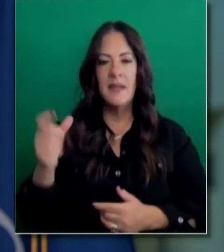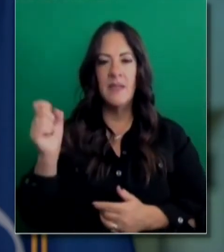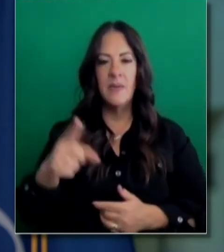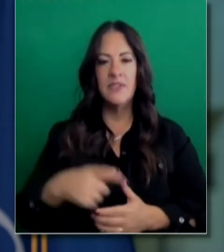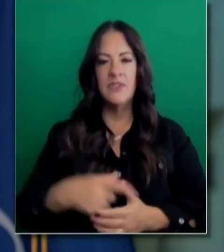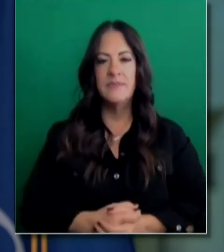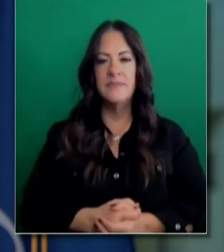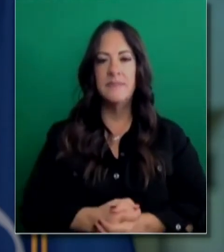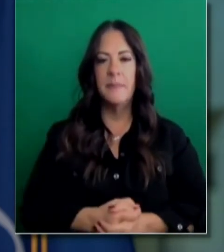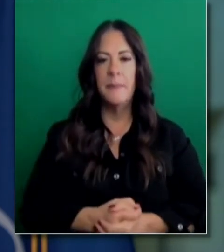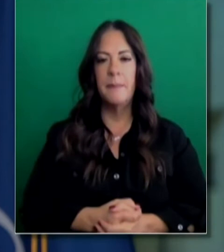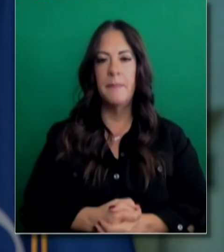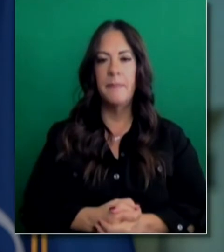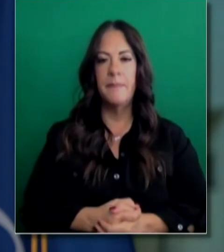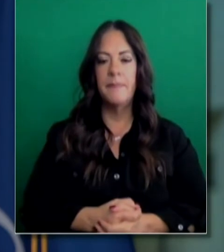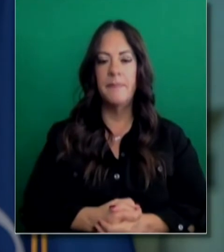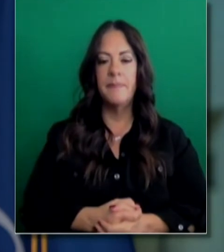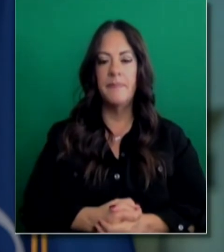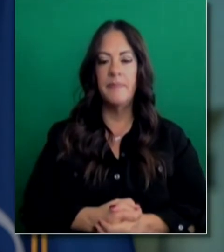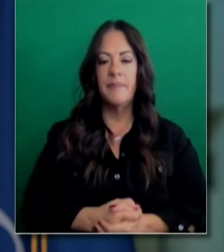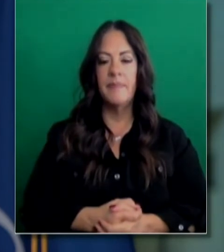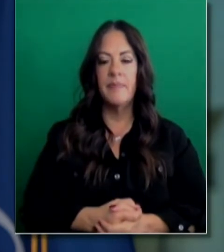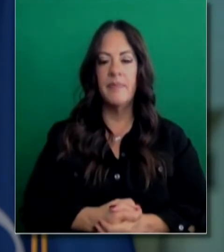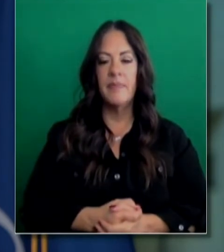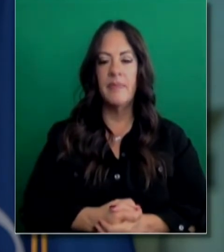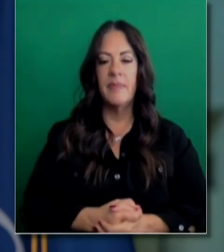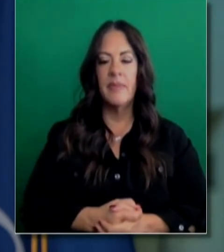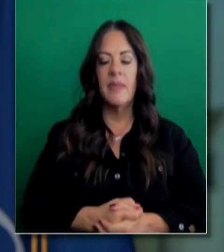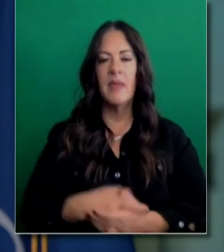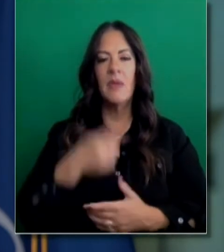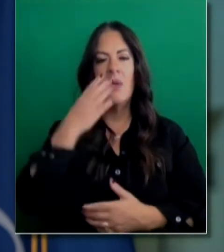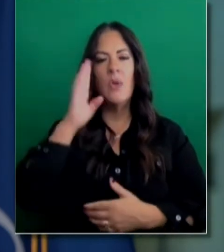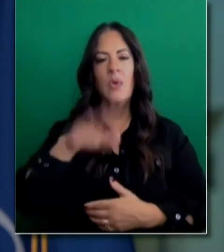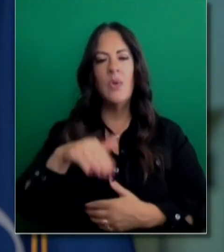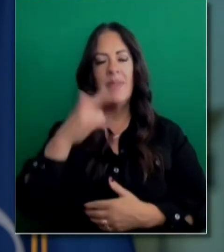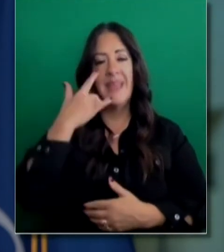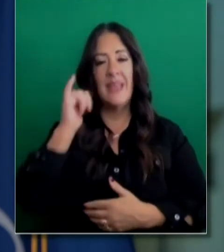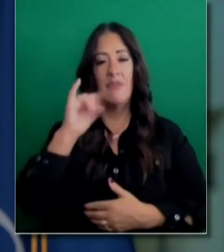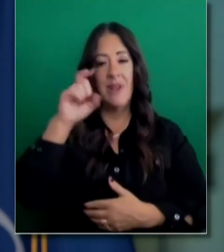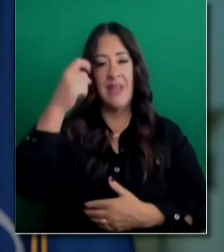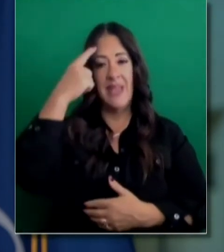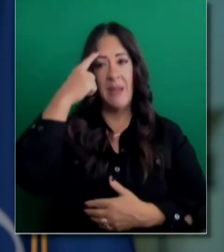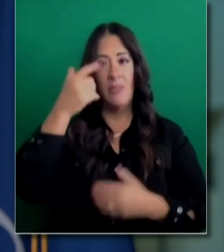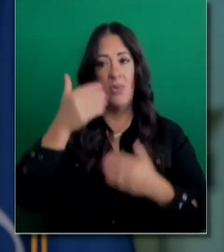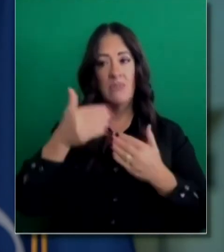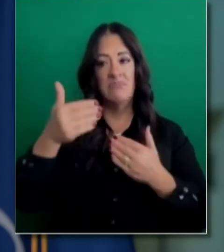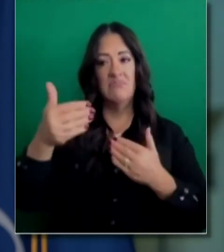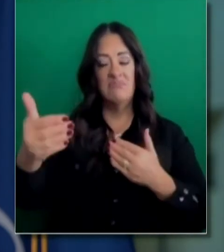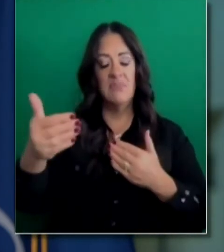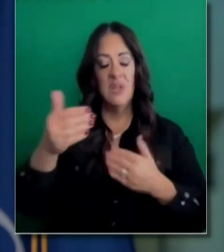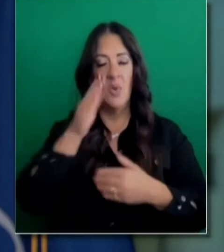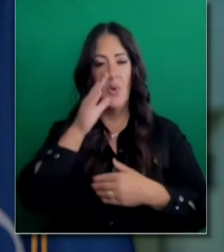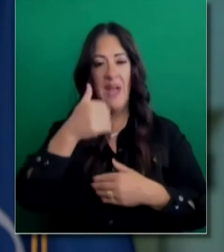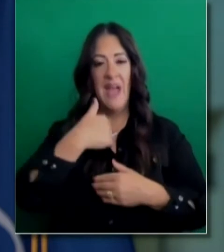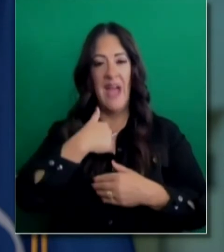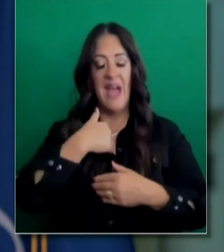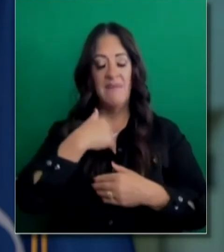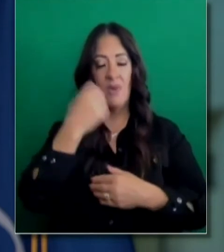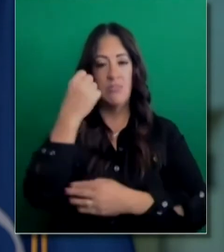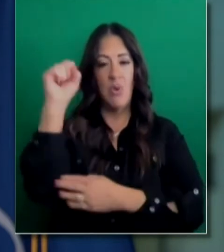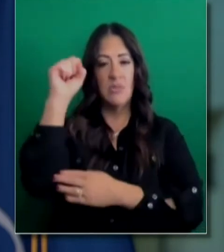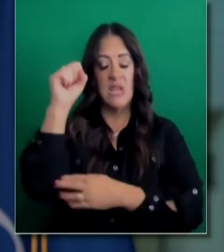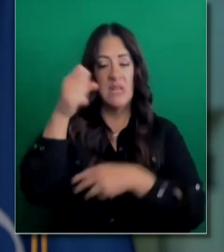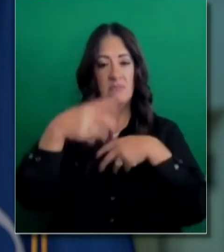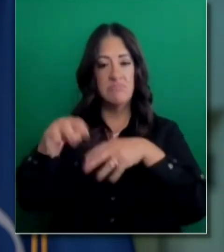Governor, in light of the potential for armed protests at the California Capitol in the coming days, what extra security precautions have you ordered